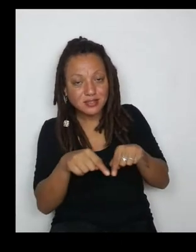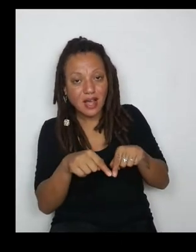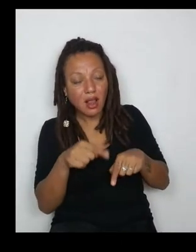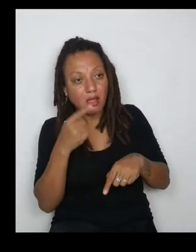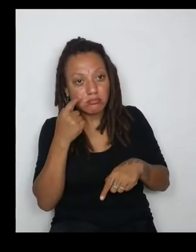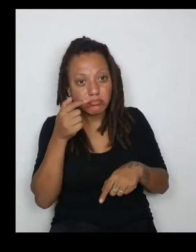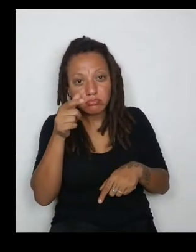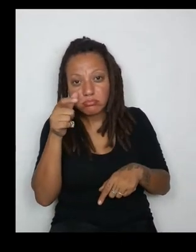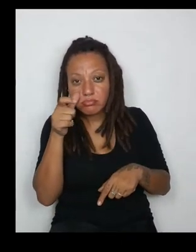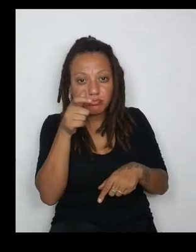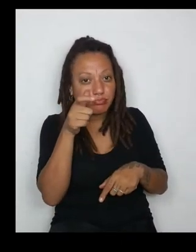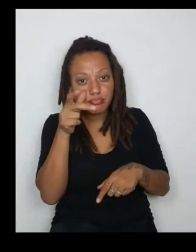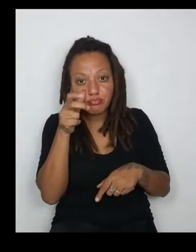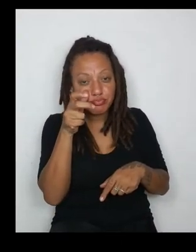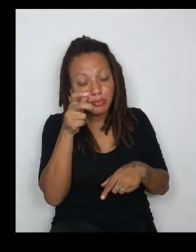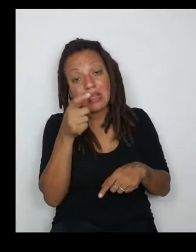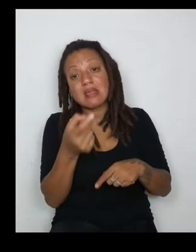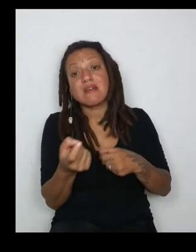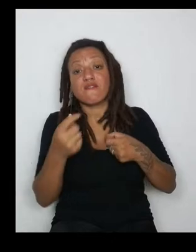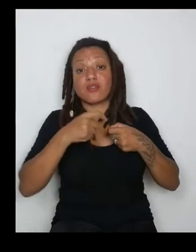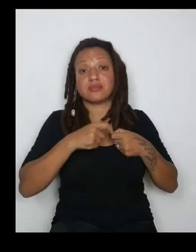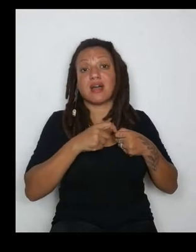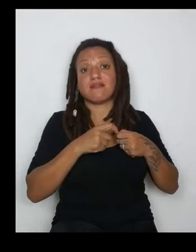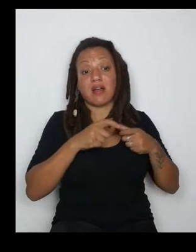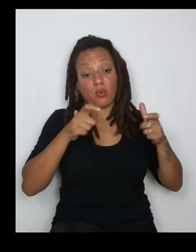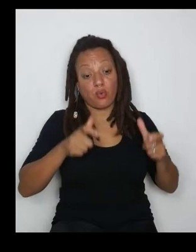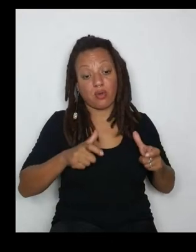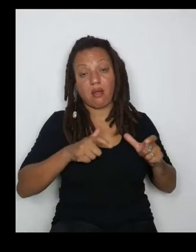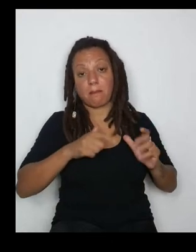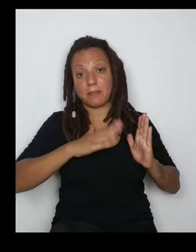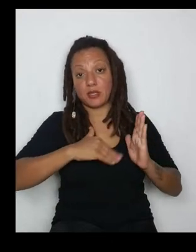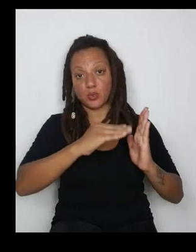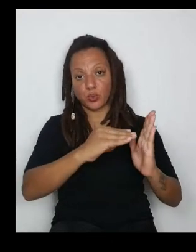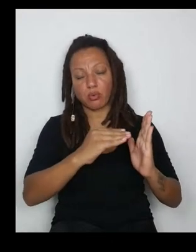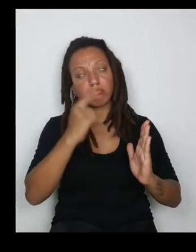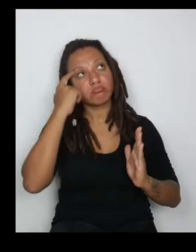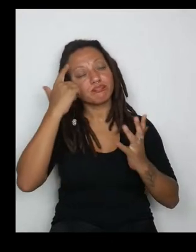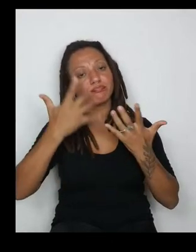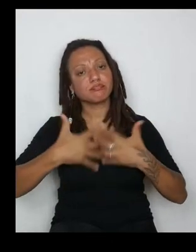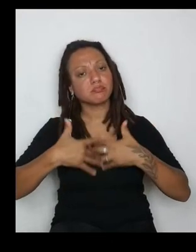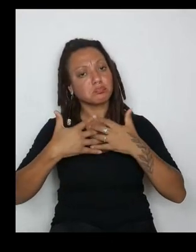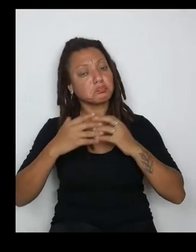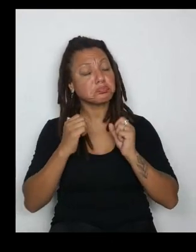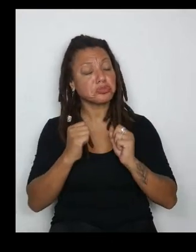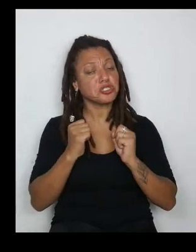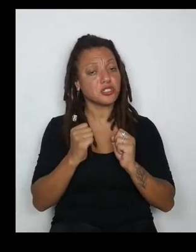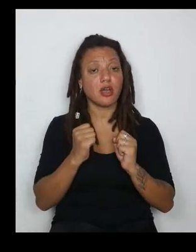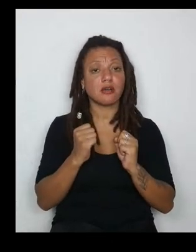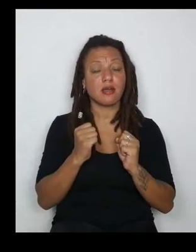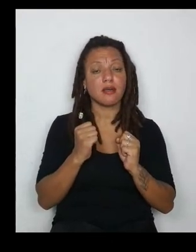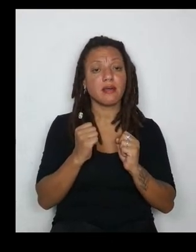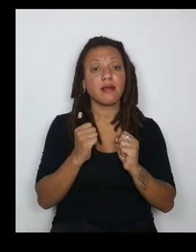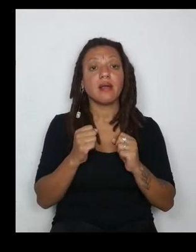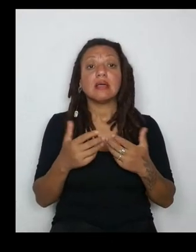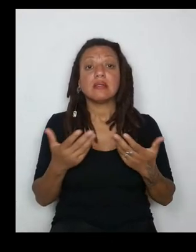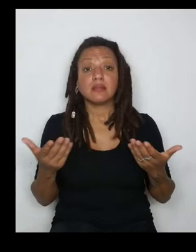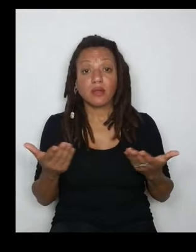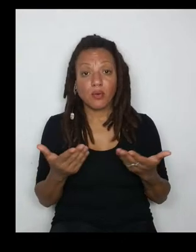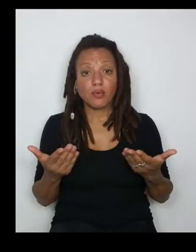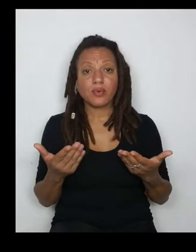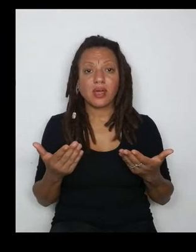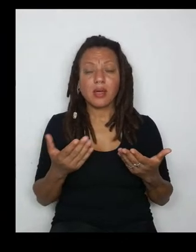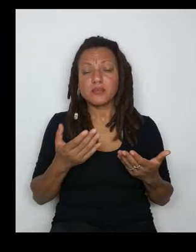some way of problematizing what it was they were seeing so we tried to build a criticality into the